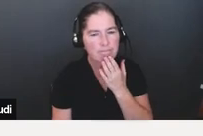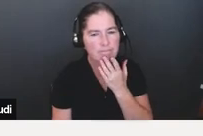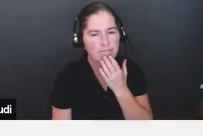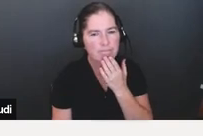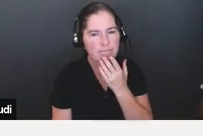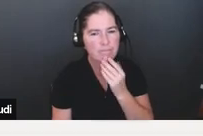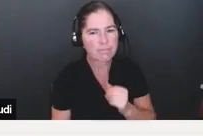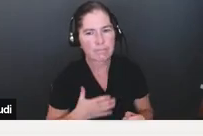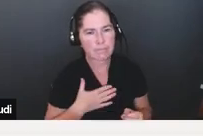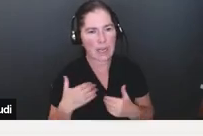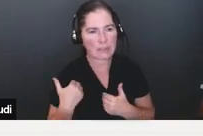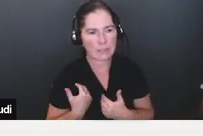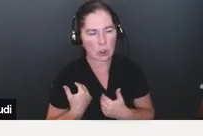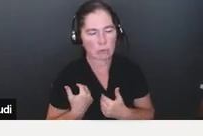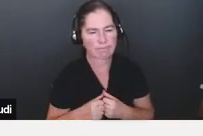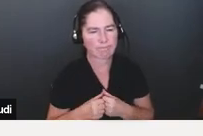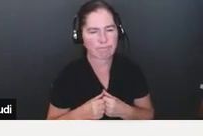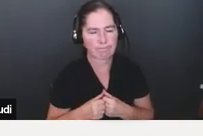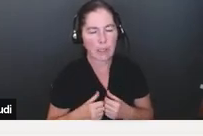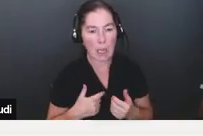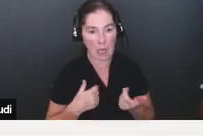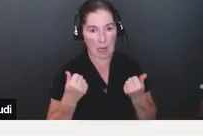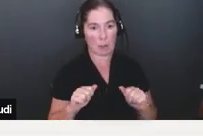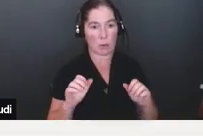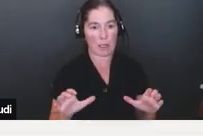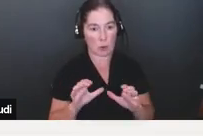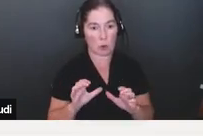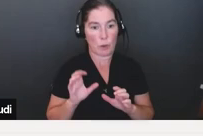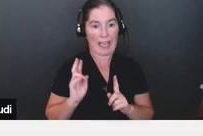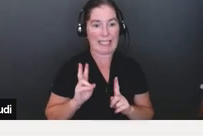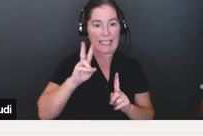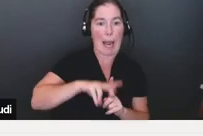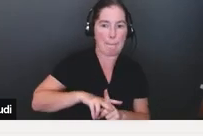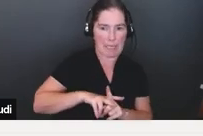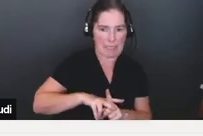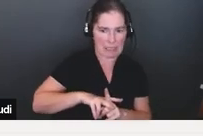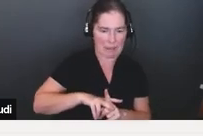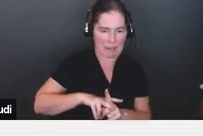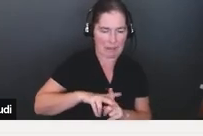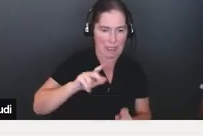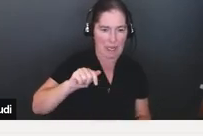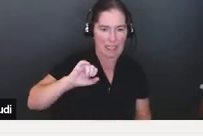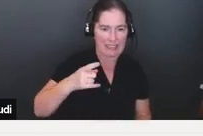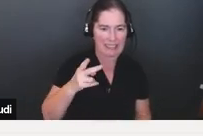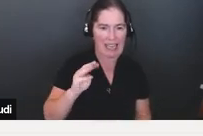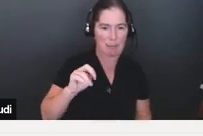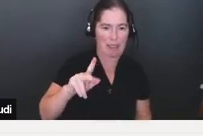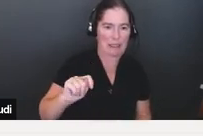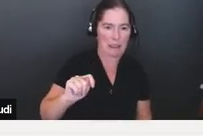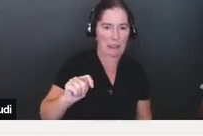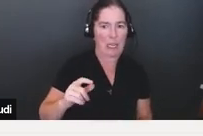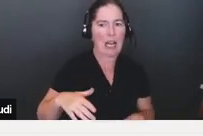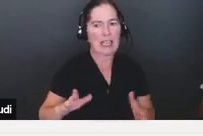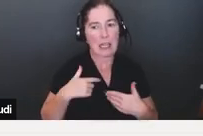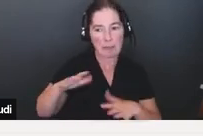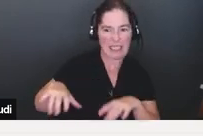mine. I was going to try to do the assignment. Gotcha. To show. So I'm going to take over the screen